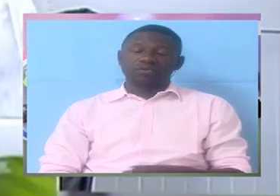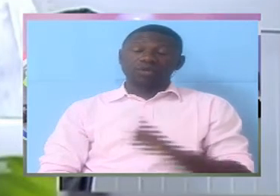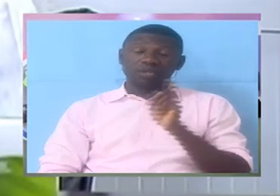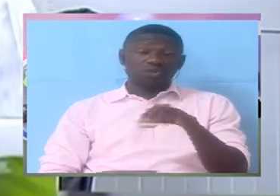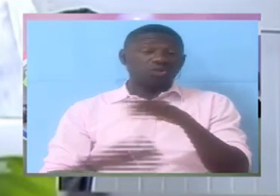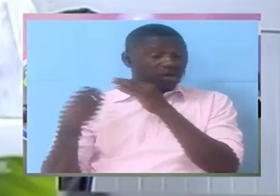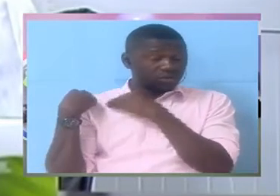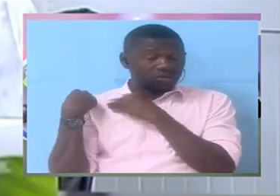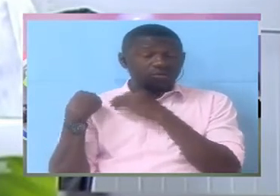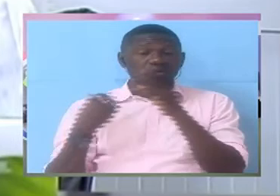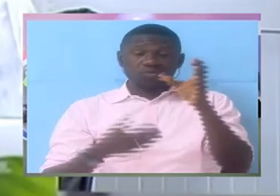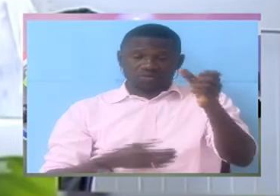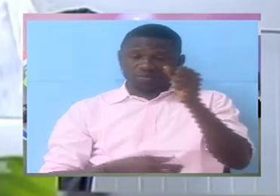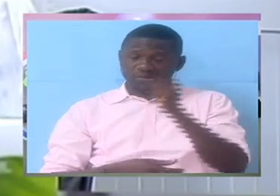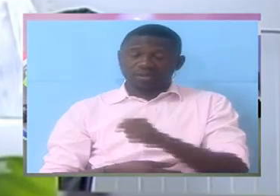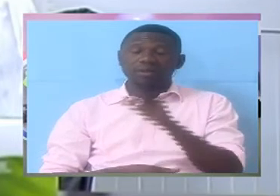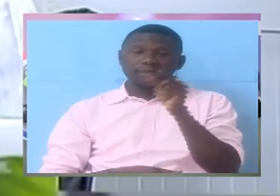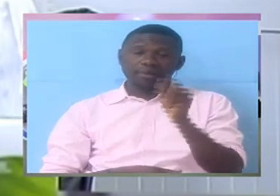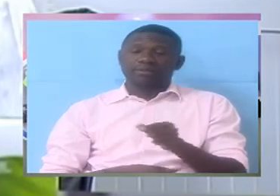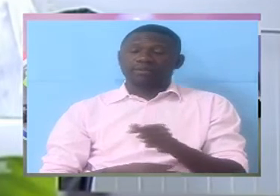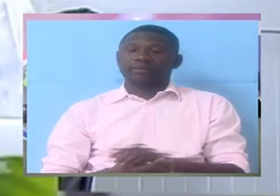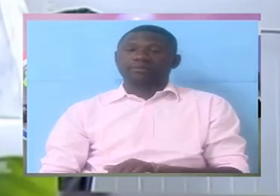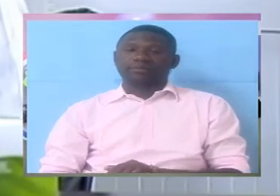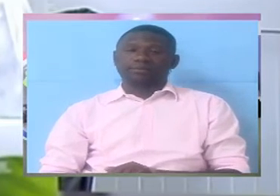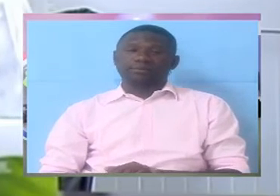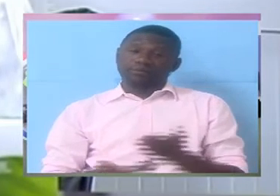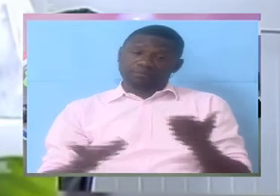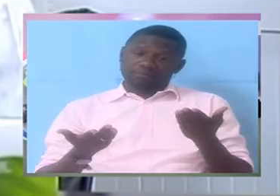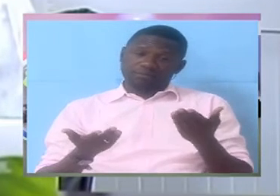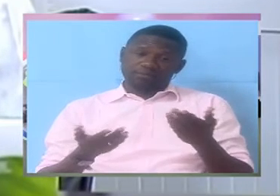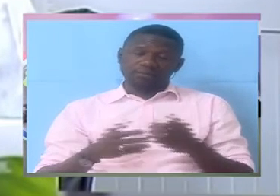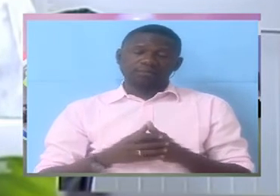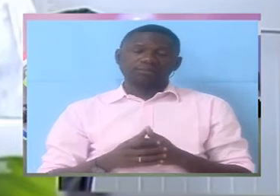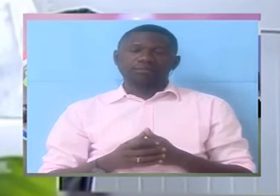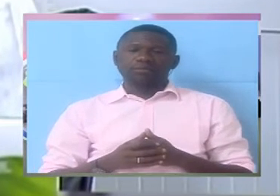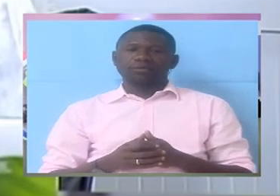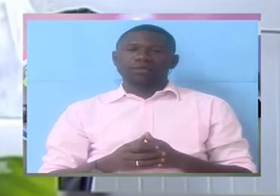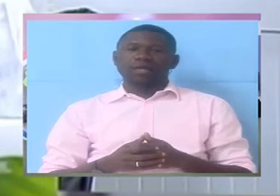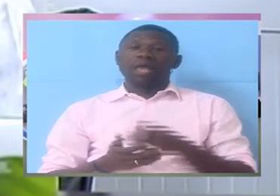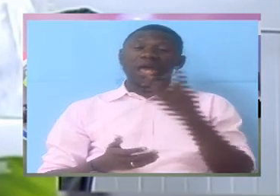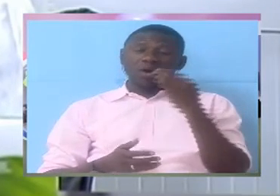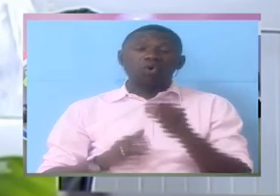the case? Well, if the person resists,